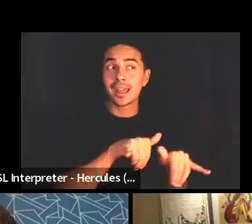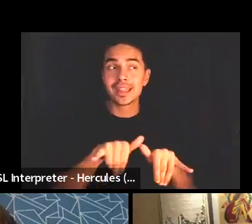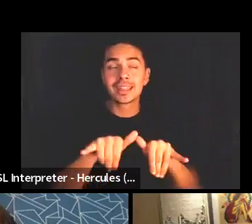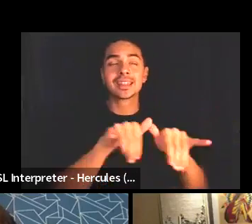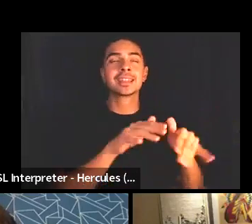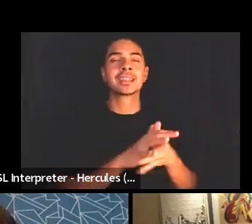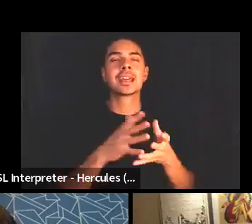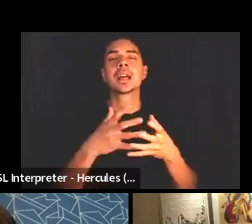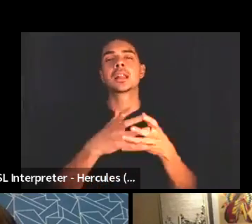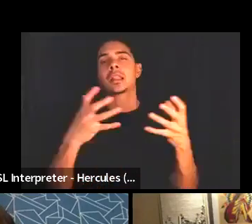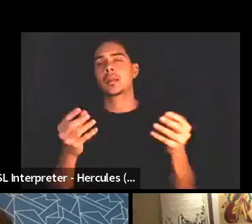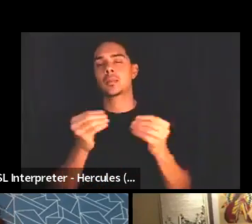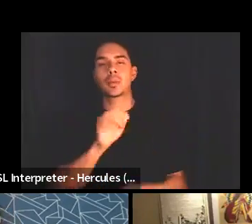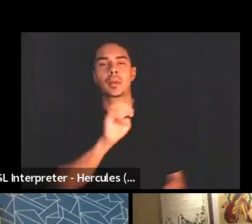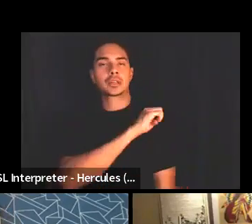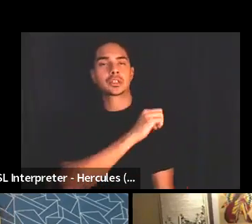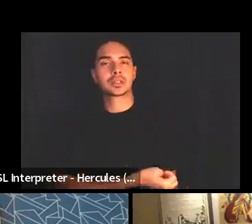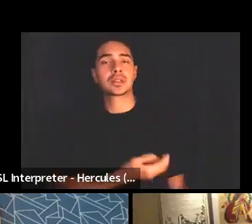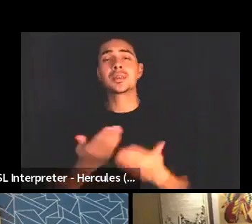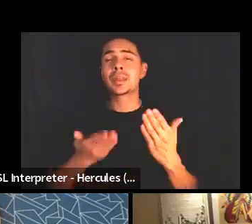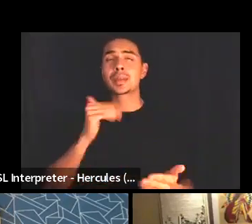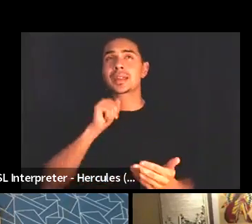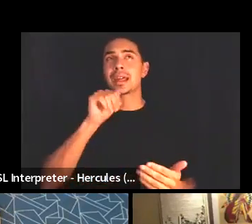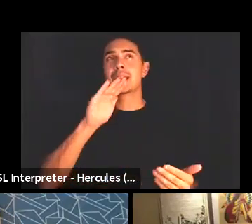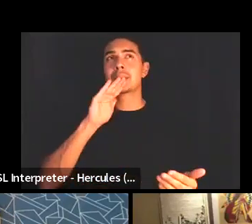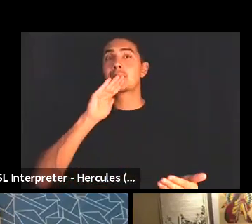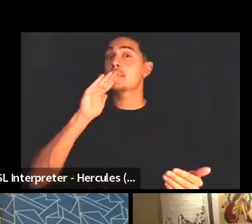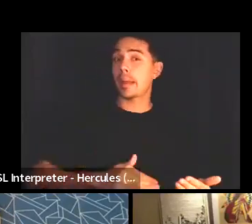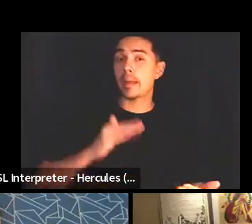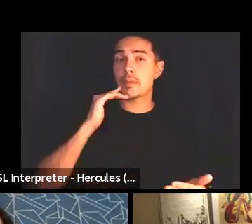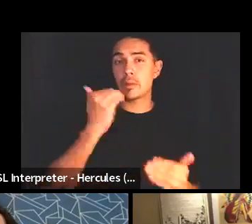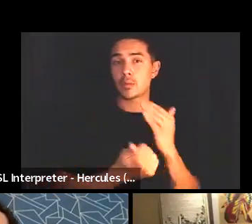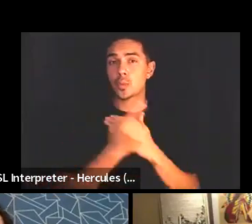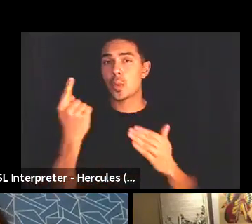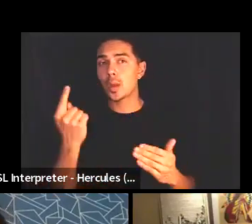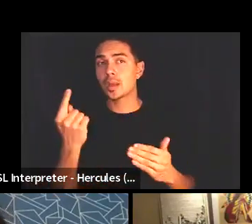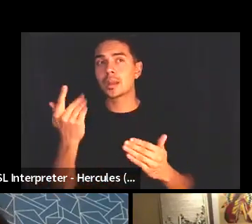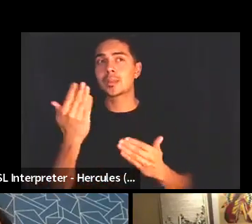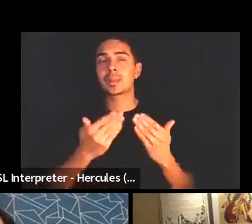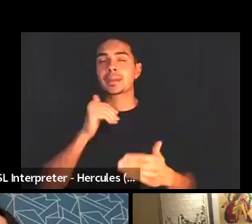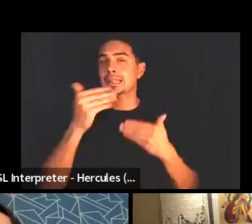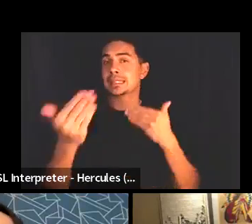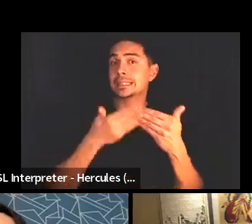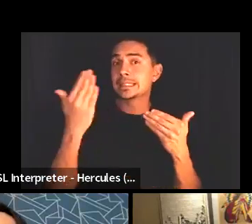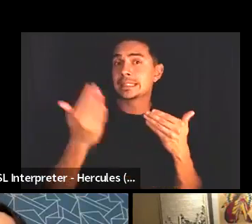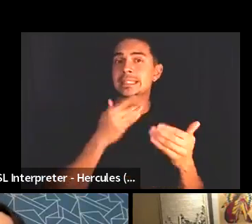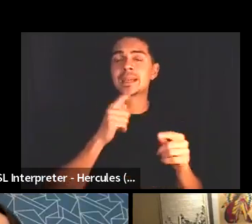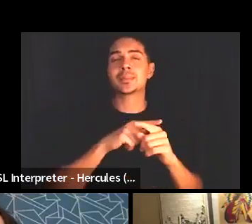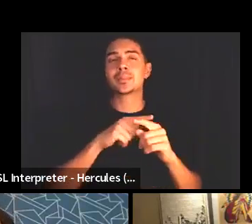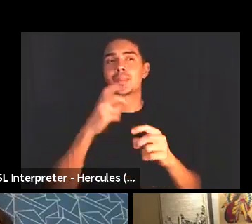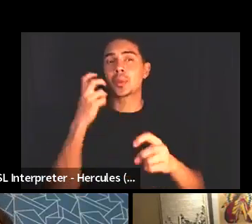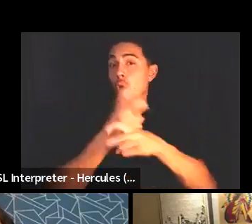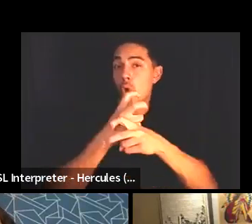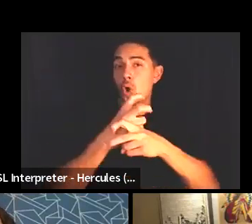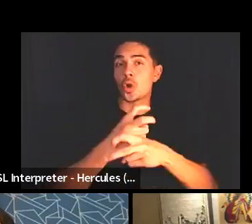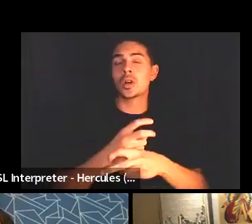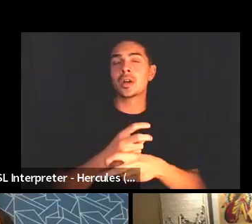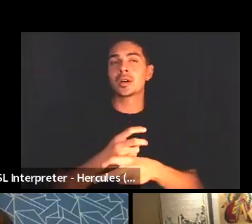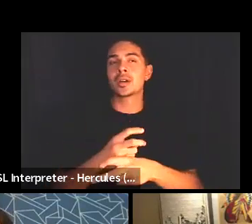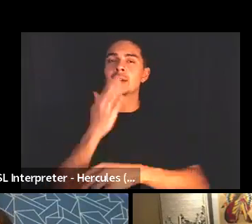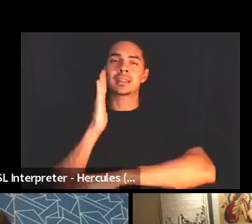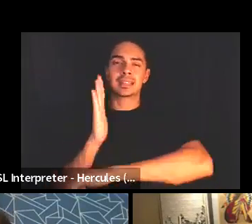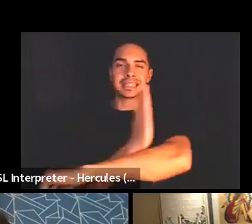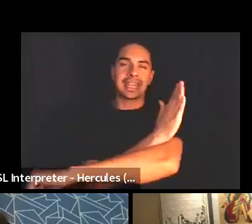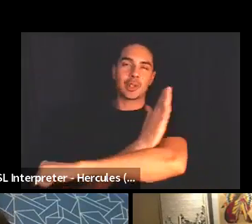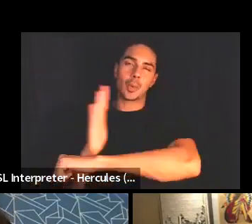energy. Maybe it's not harder. Maybe it's not bad for everybody. It's maybe not easy or hard for everybody, right? We're all on a continuum of where we're at.